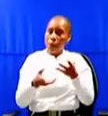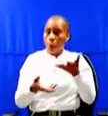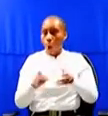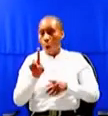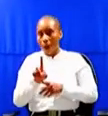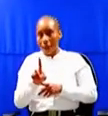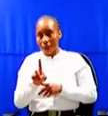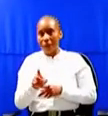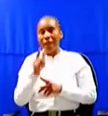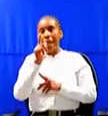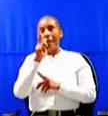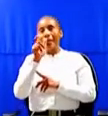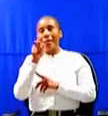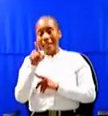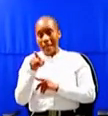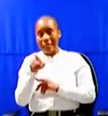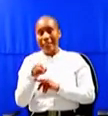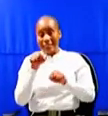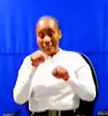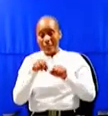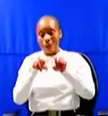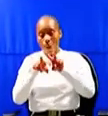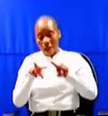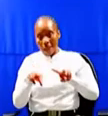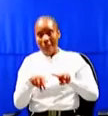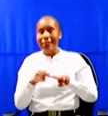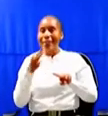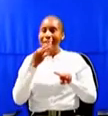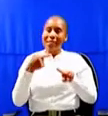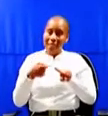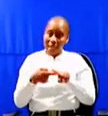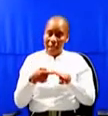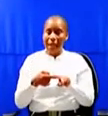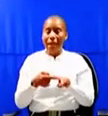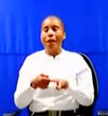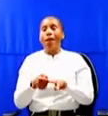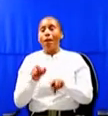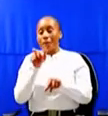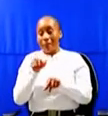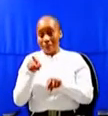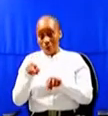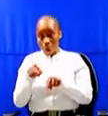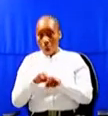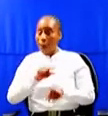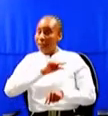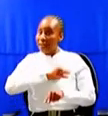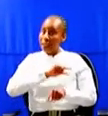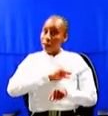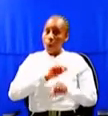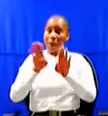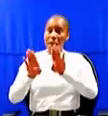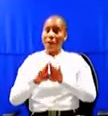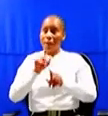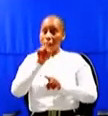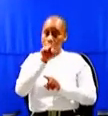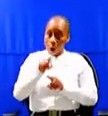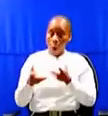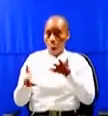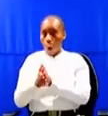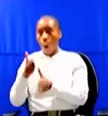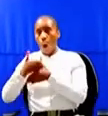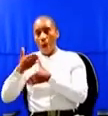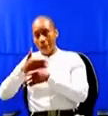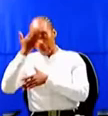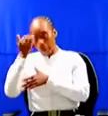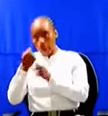later inquiry that will determine whether the Public Protector is guilty of misconduct or incompetence. And it is crucial